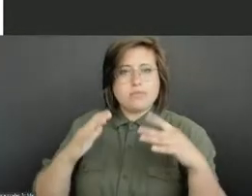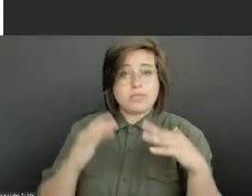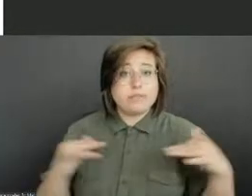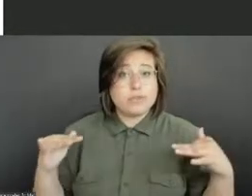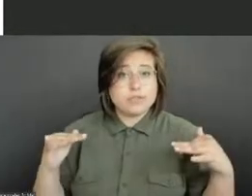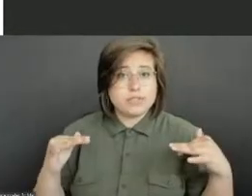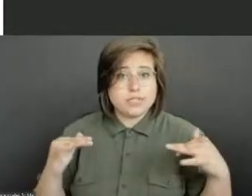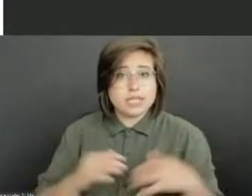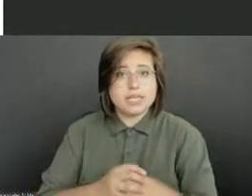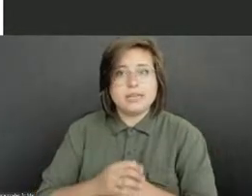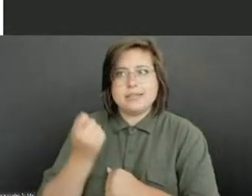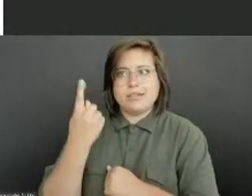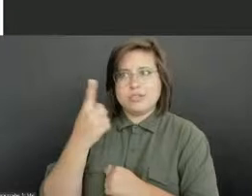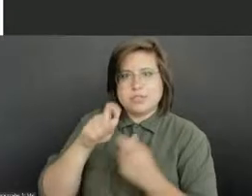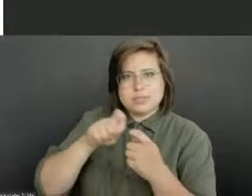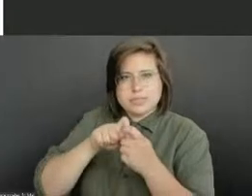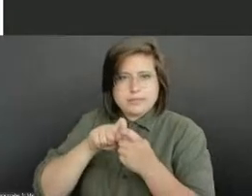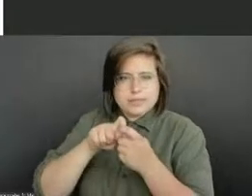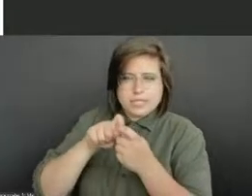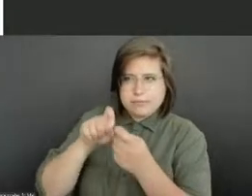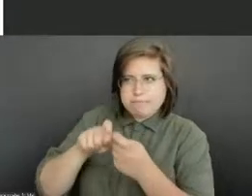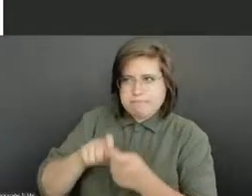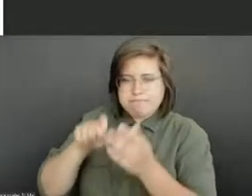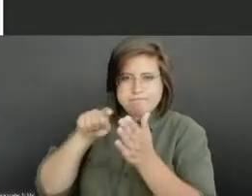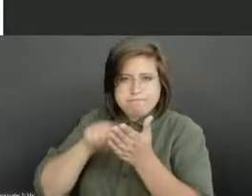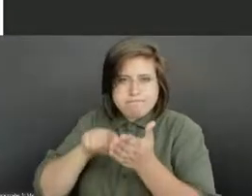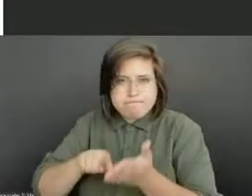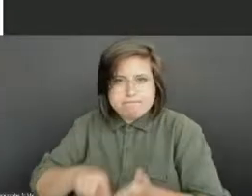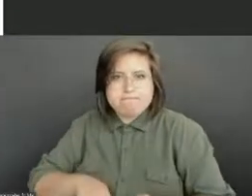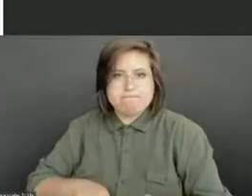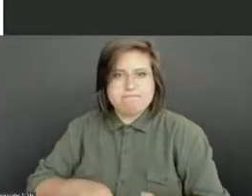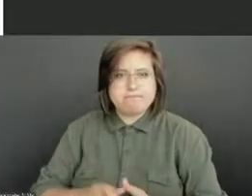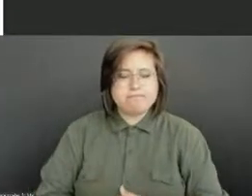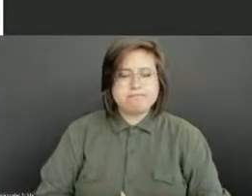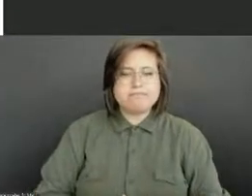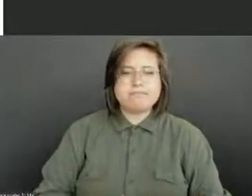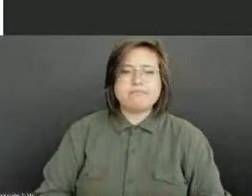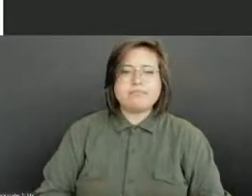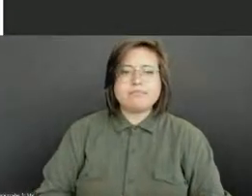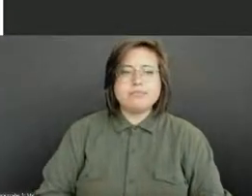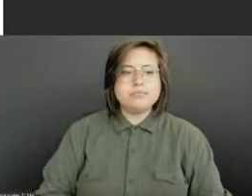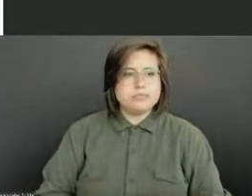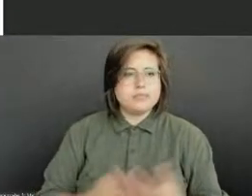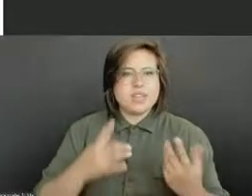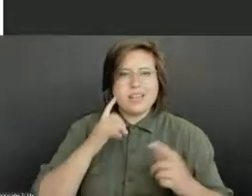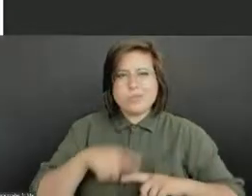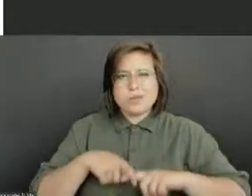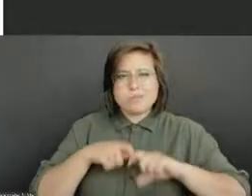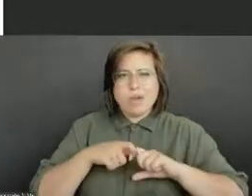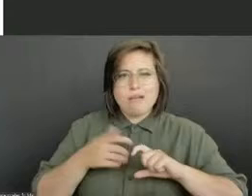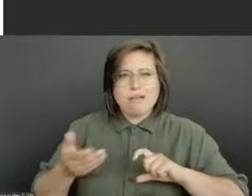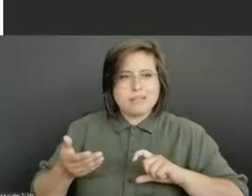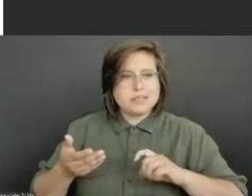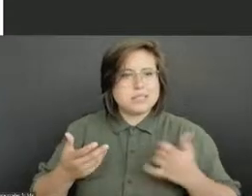these factors and health outcomes. I'll stop here and that invite